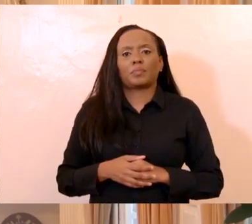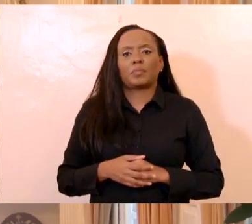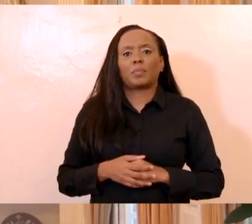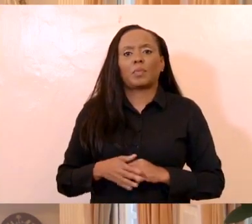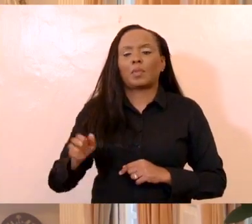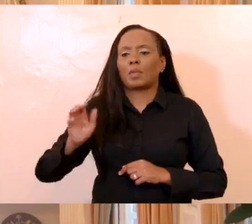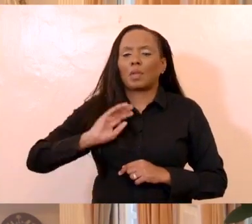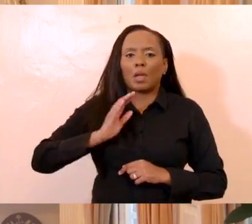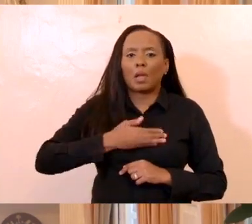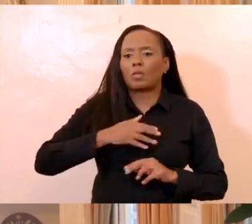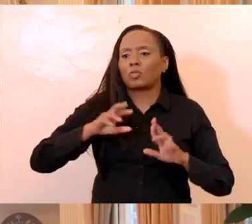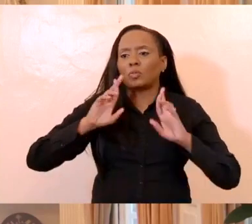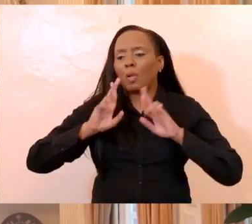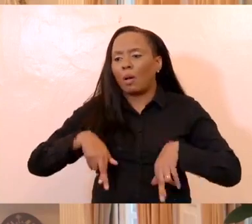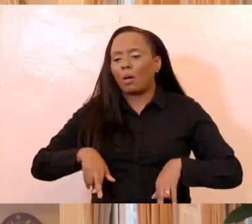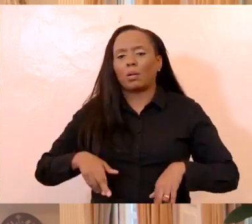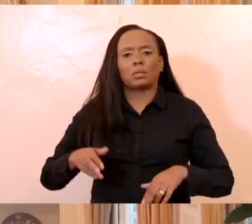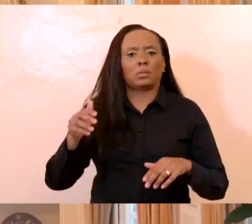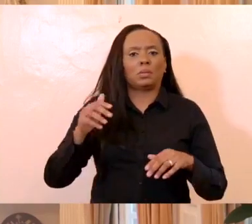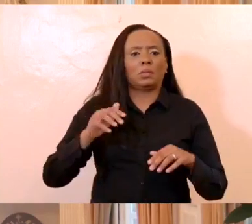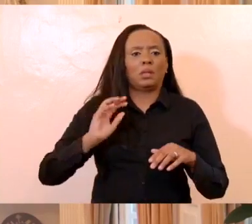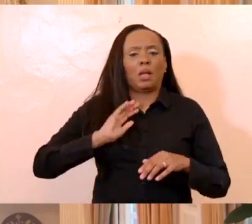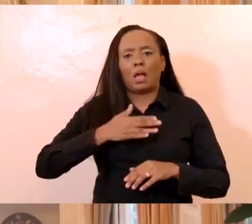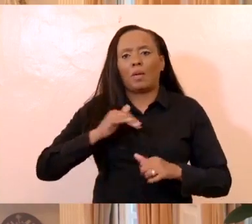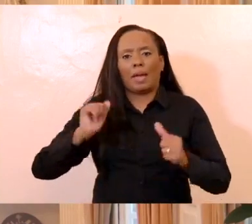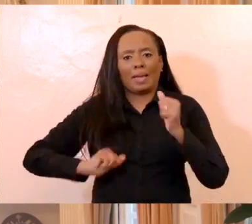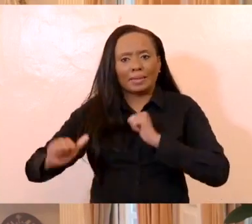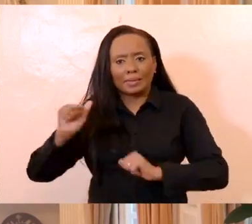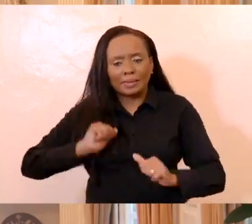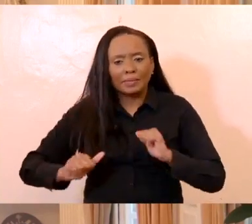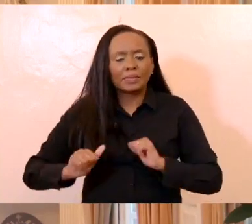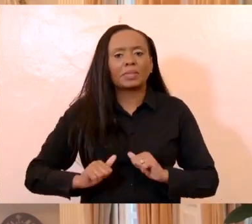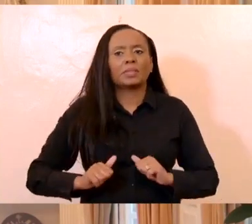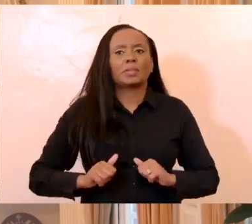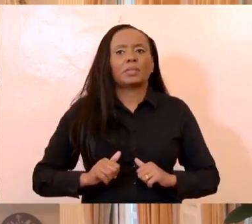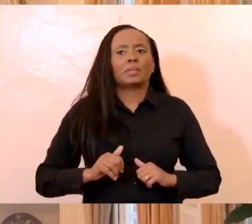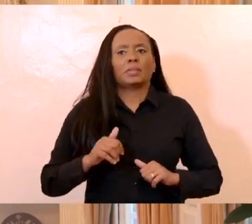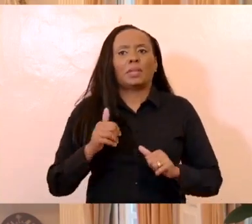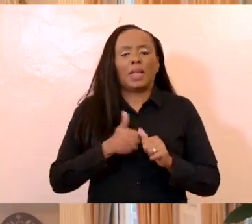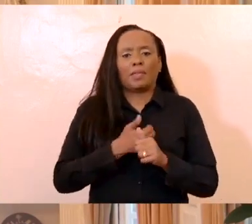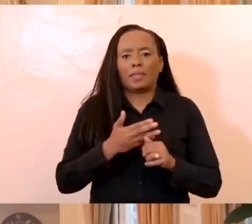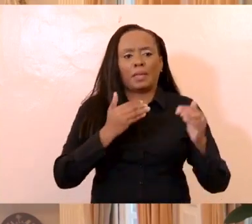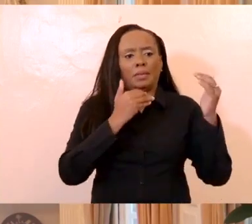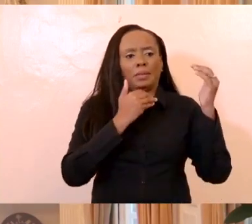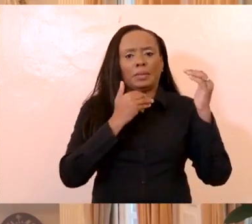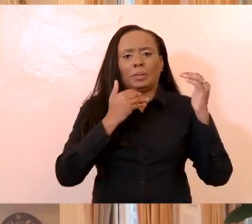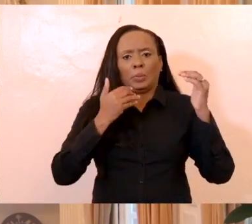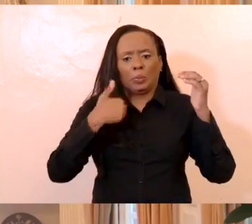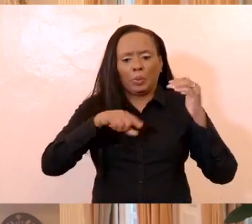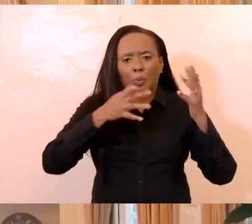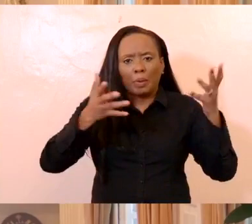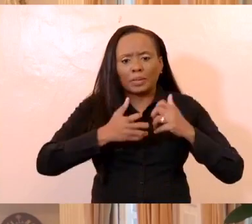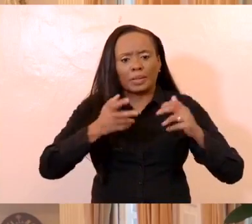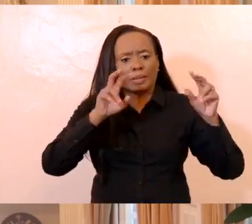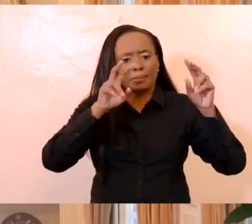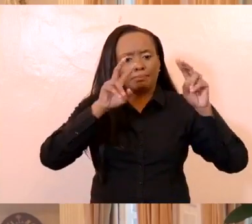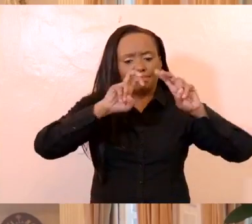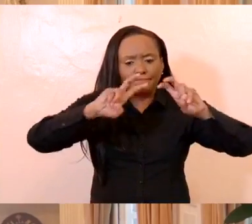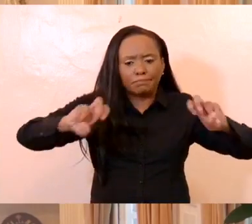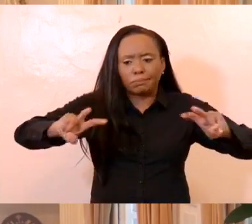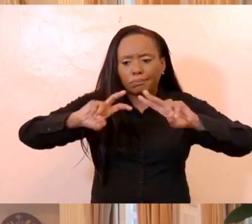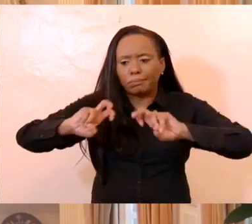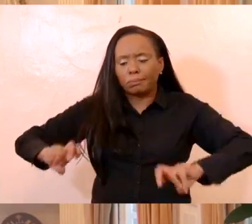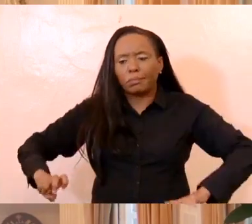activities and tailoring epidemic control measures, those are of great importance to us. So that based on